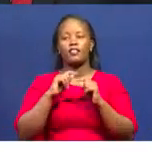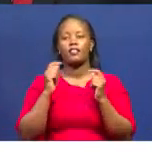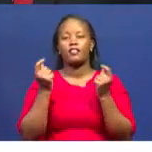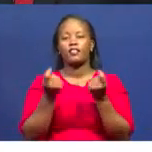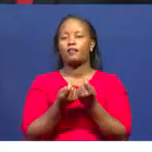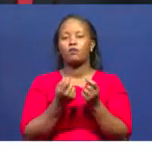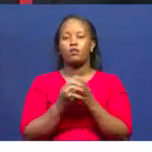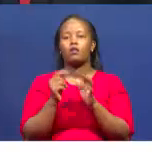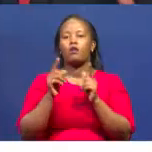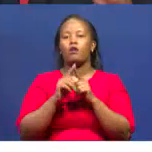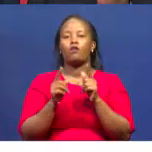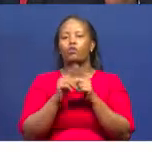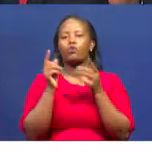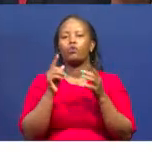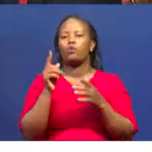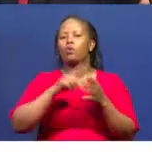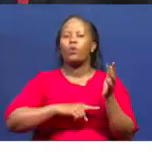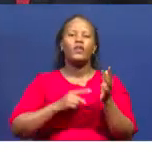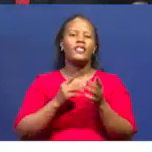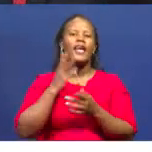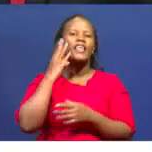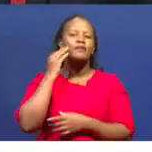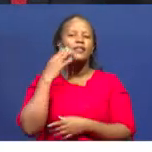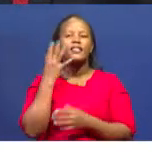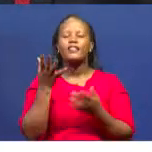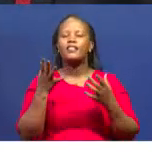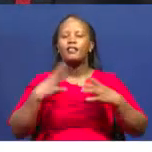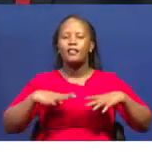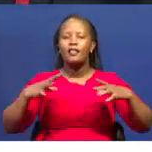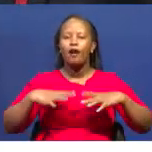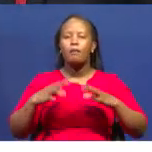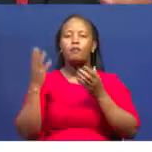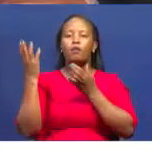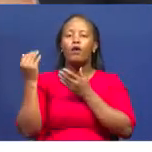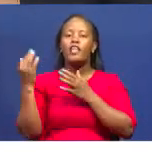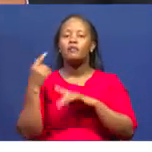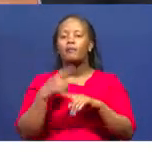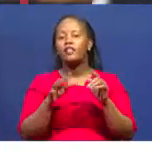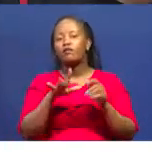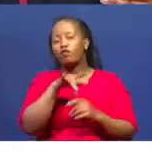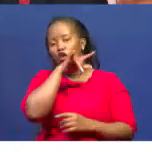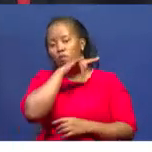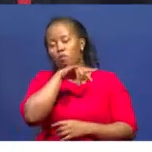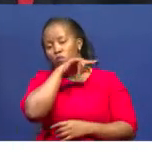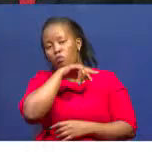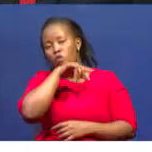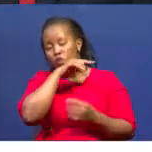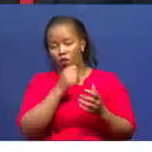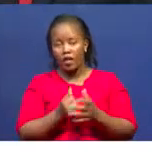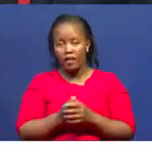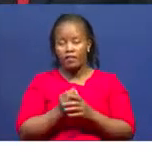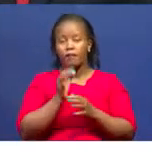what cultural experiences, people would expect from Uganda, because if you've got 3 days in